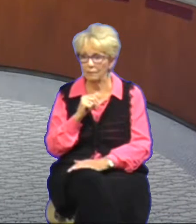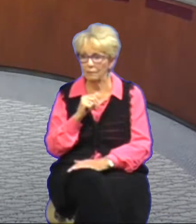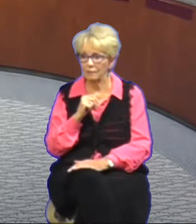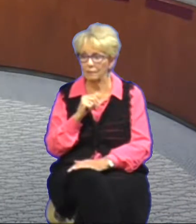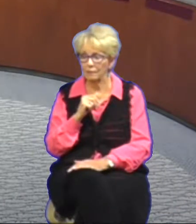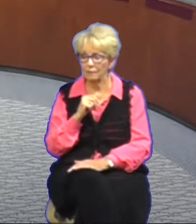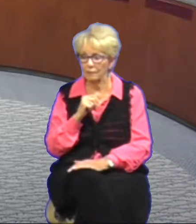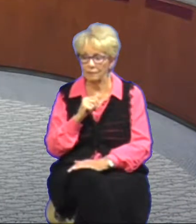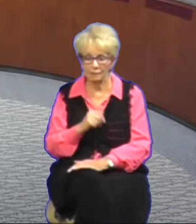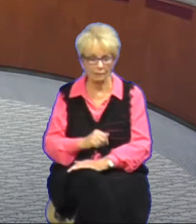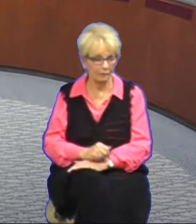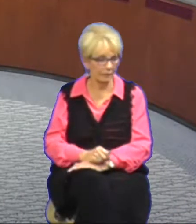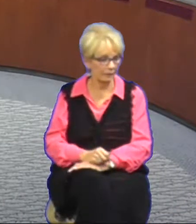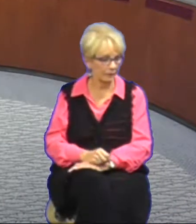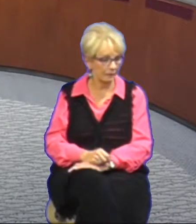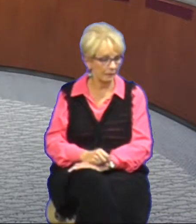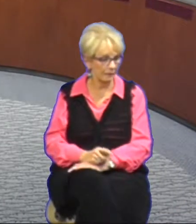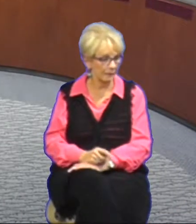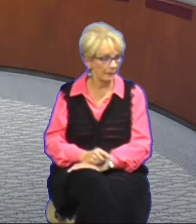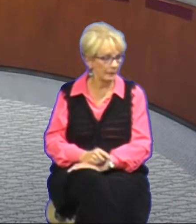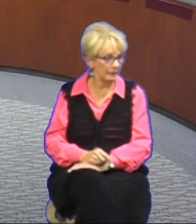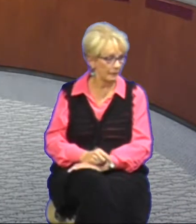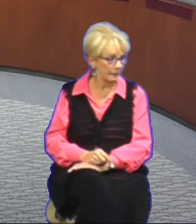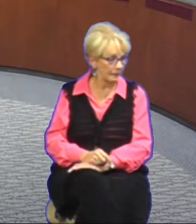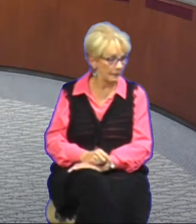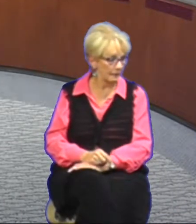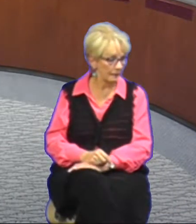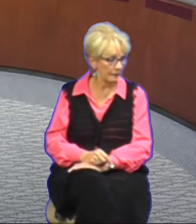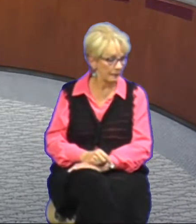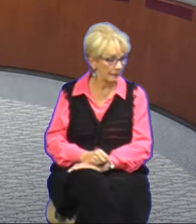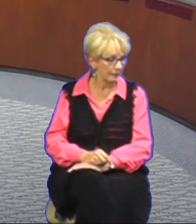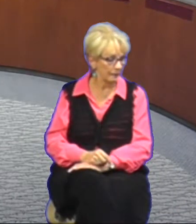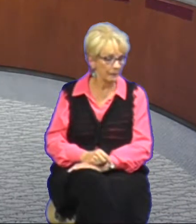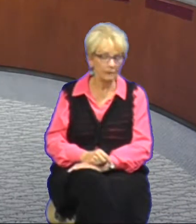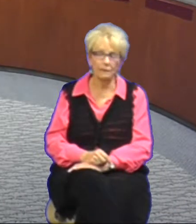the truth.